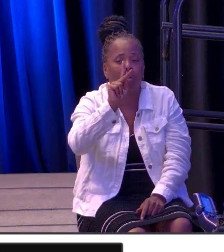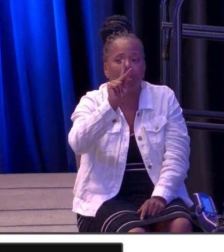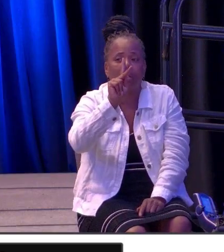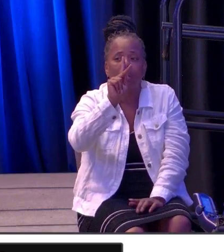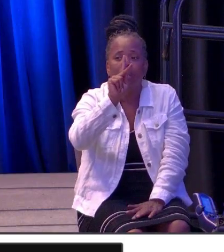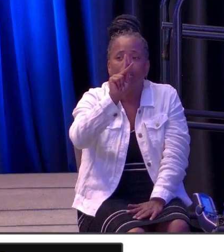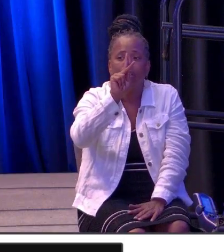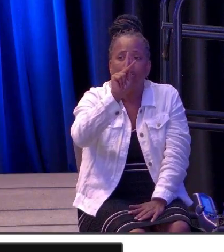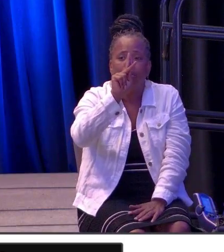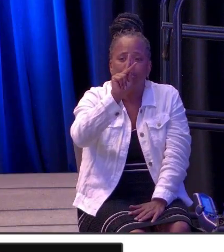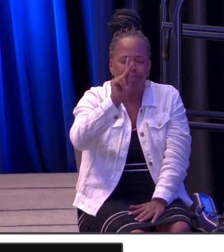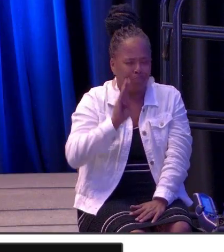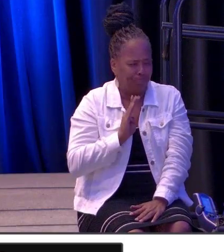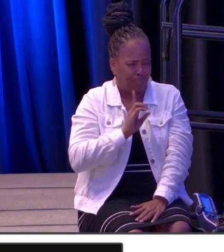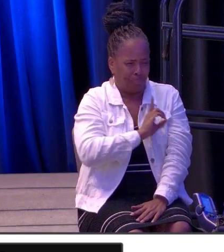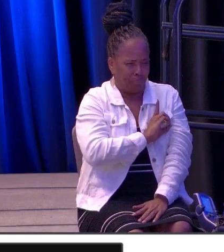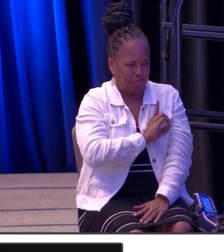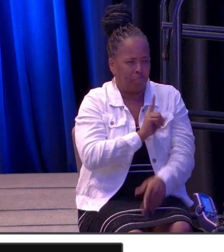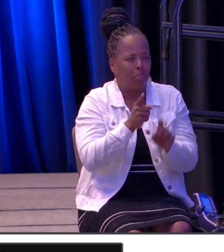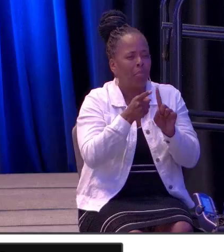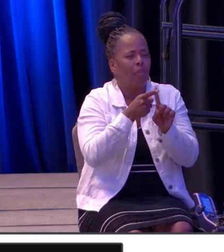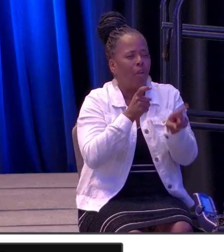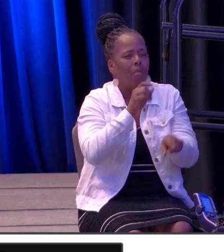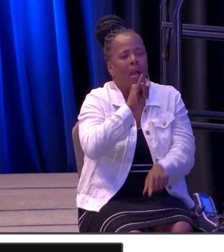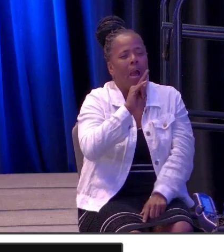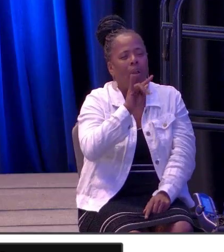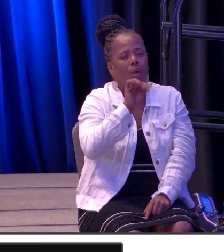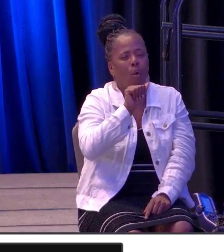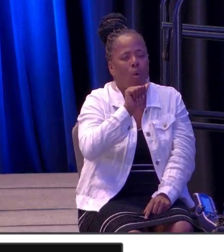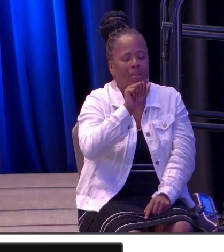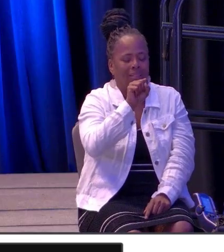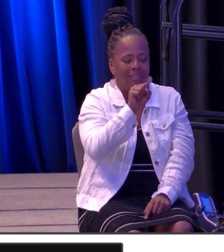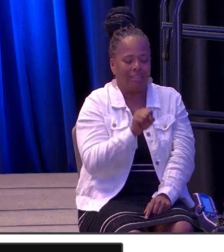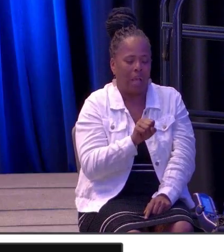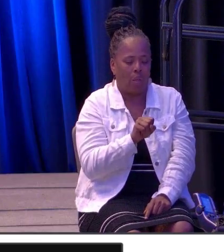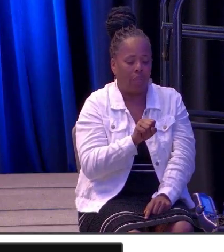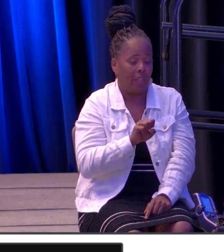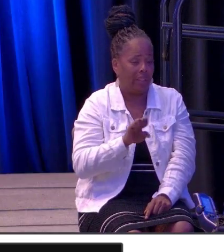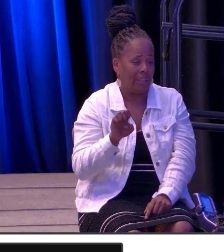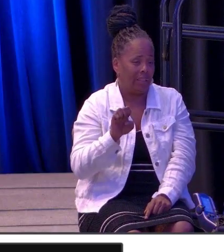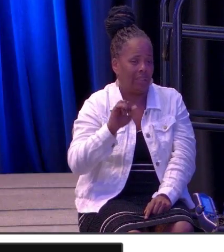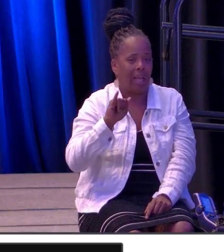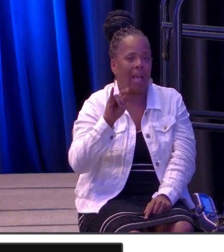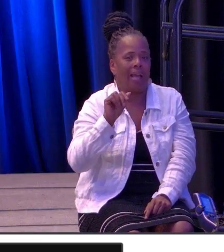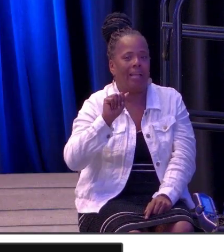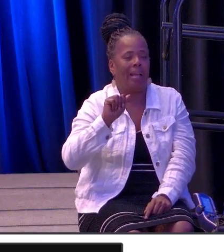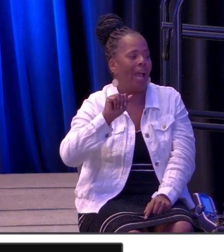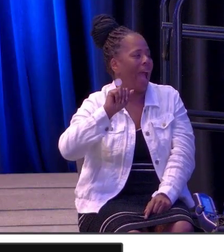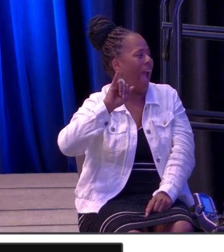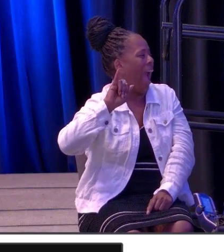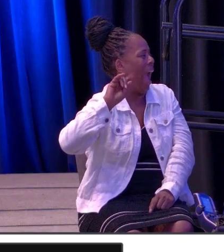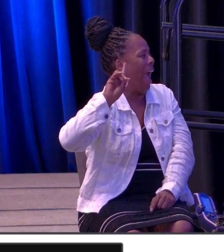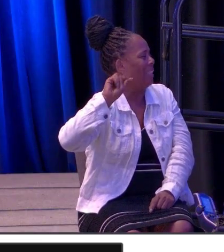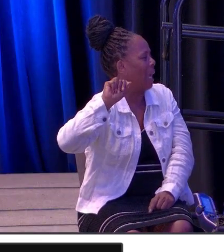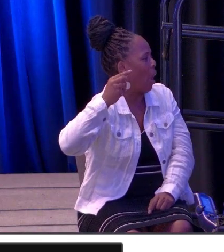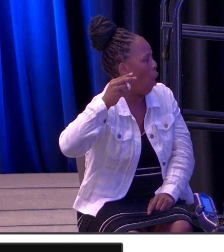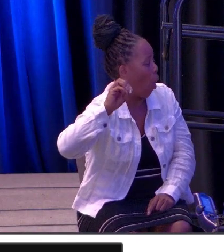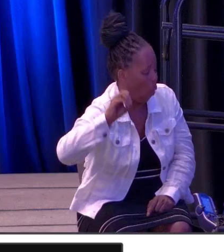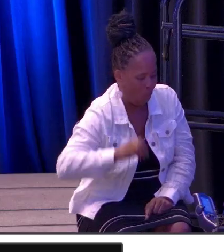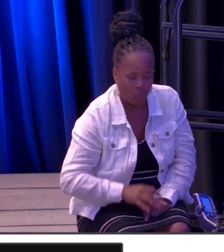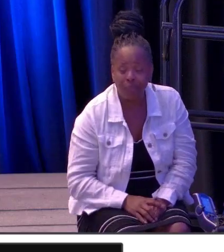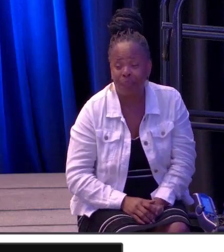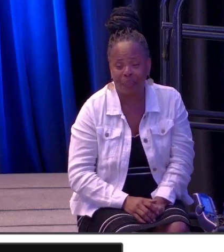I'm a board member from Idaho for Southeast Idaho Life Center. And I